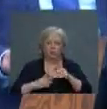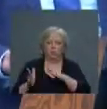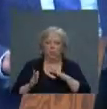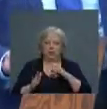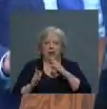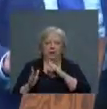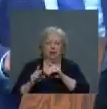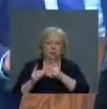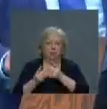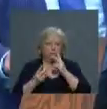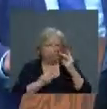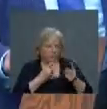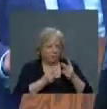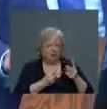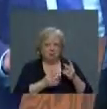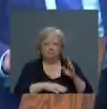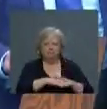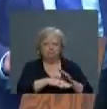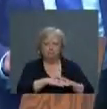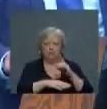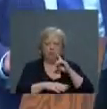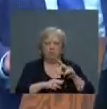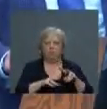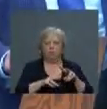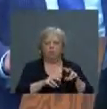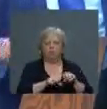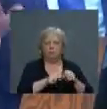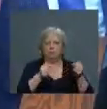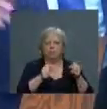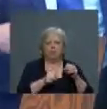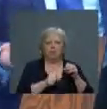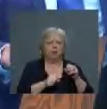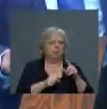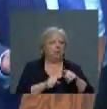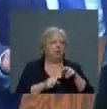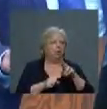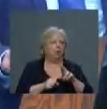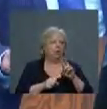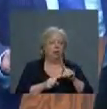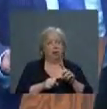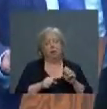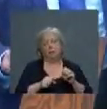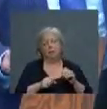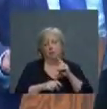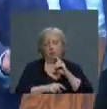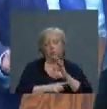planning department for violation of the PCD, so PRD. So